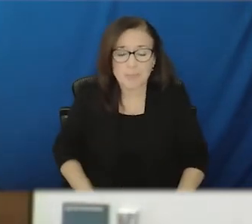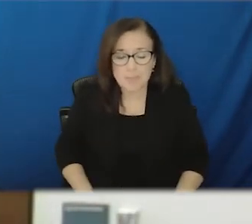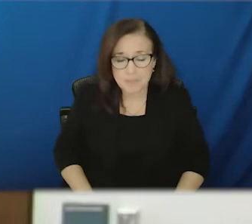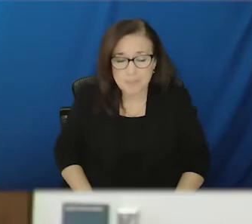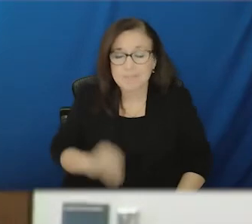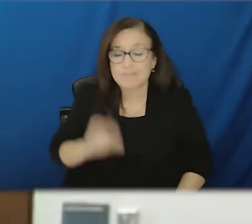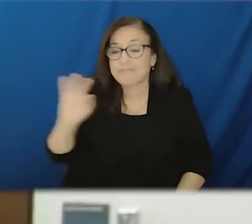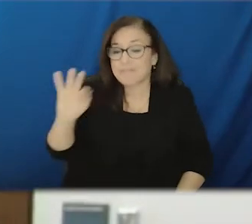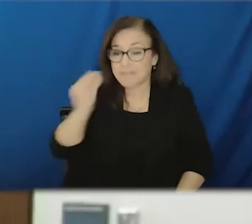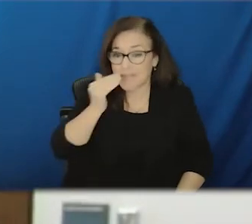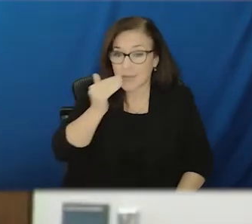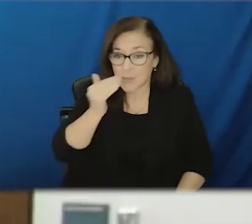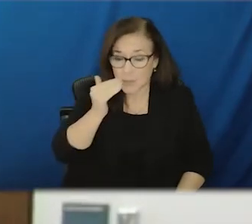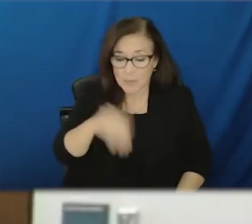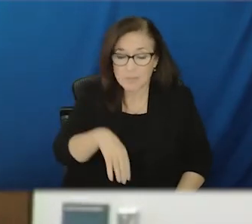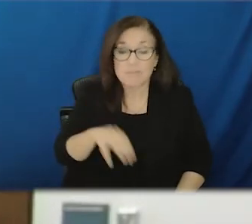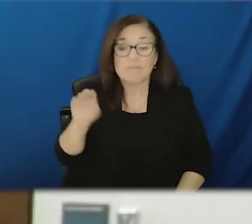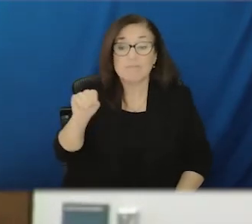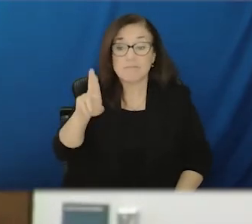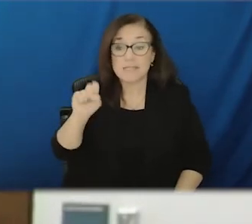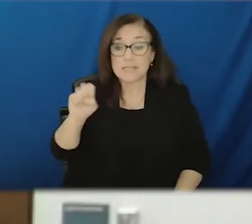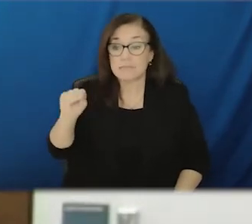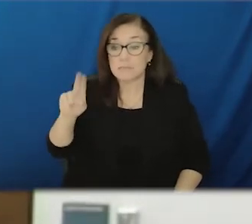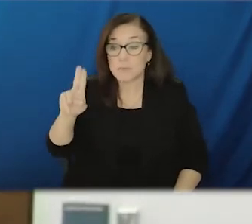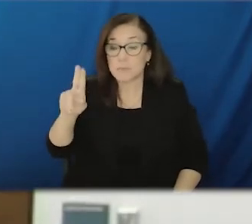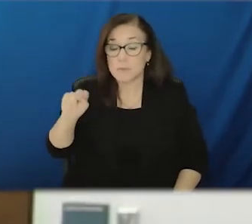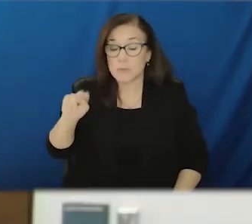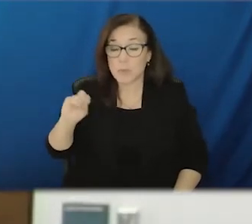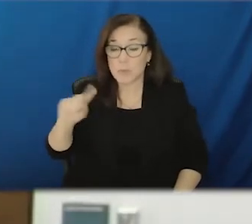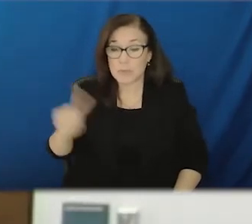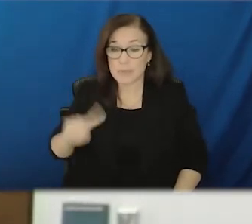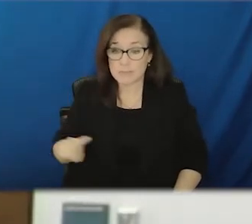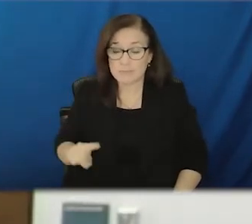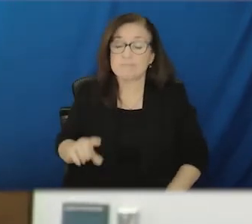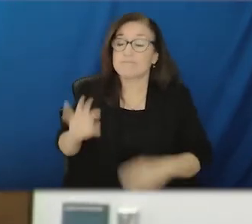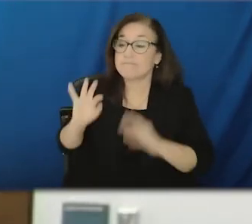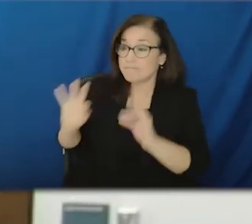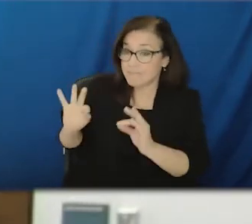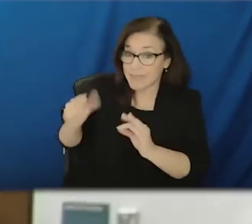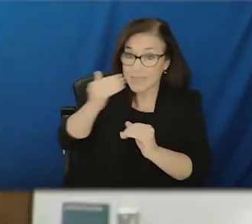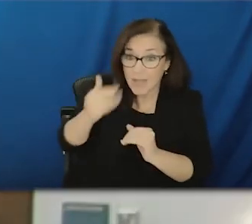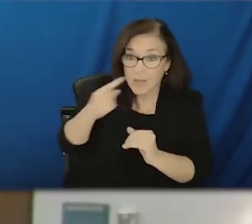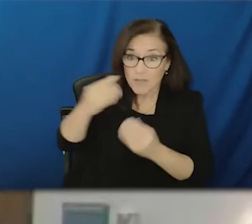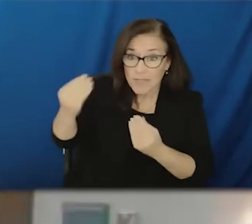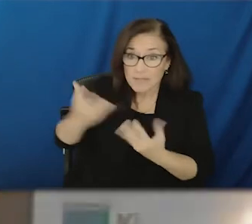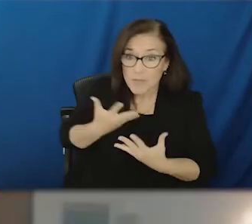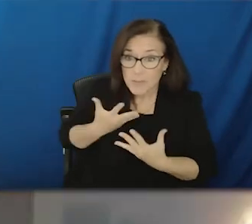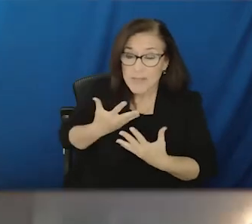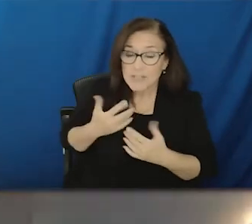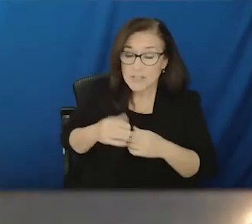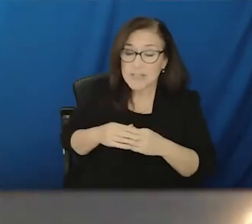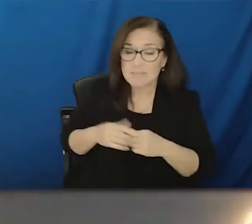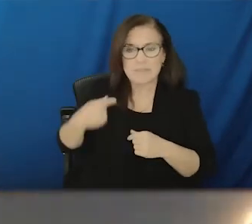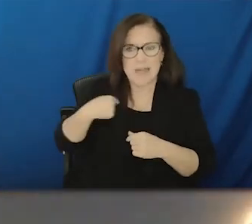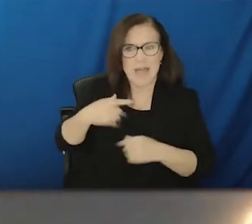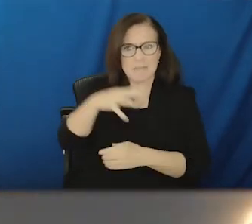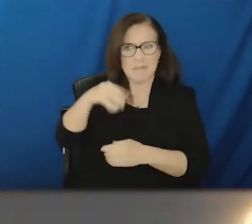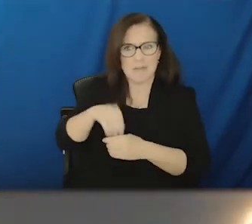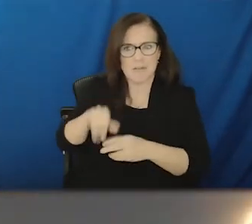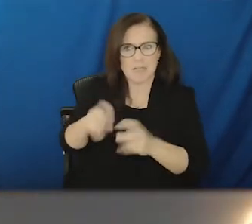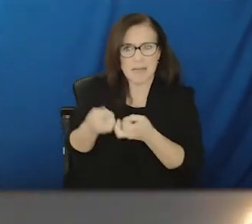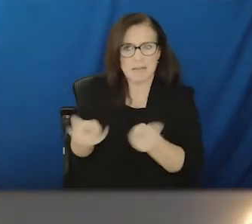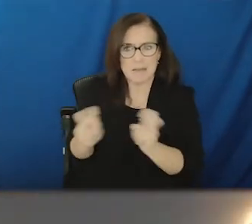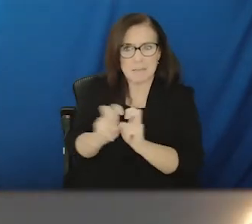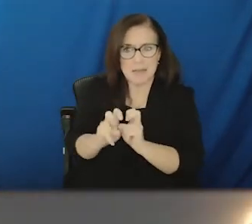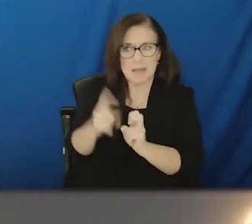you. Ms. Munoz, please. Yes, no, thank you for the information. I'm, serve on the committee for